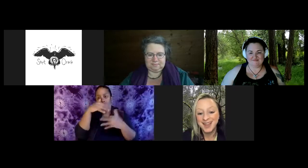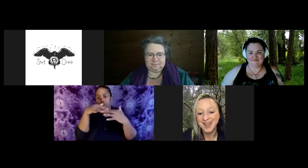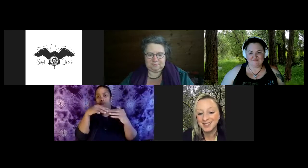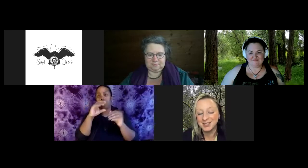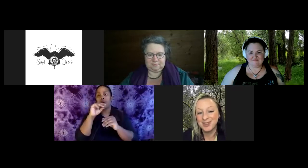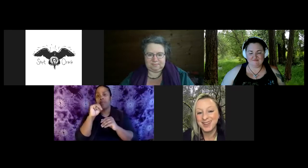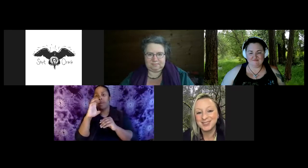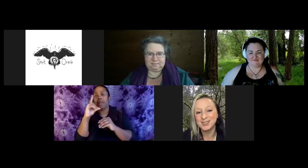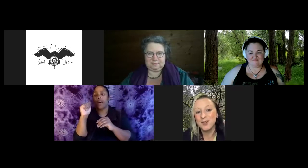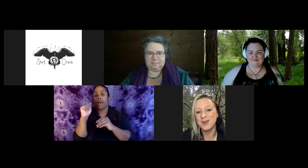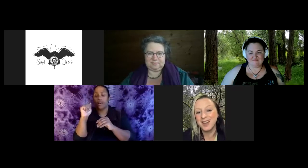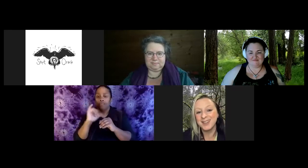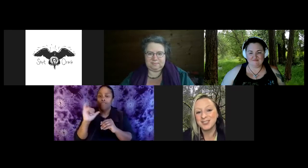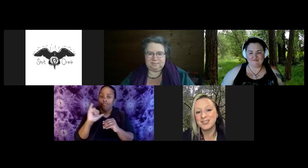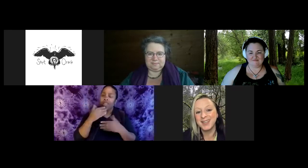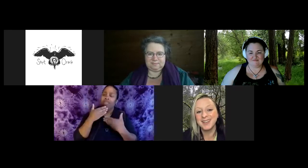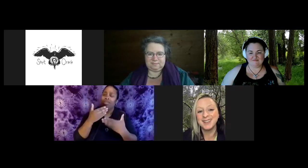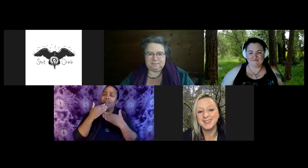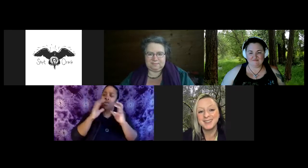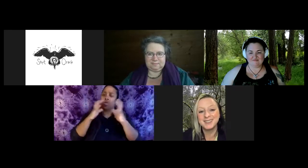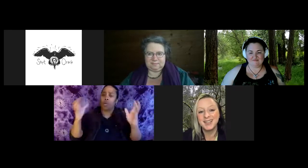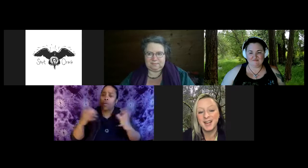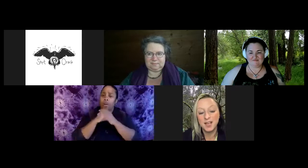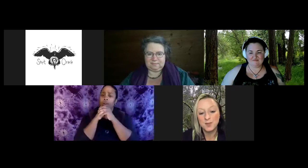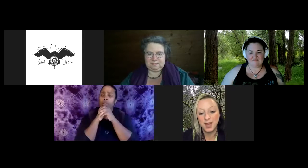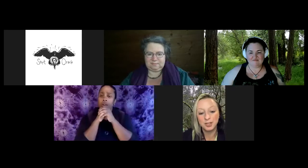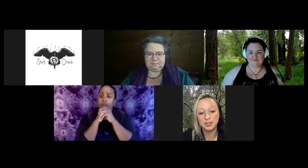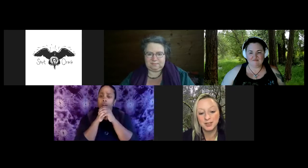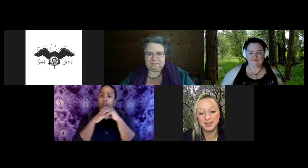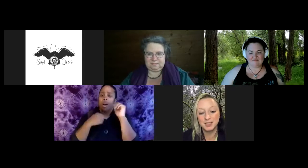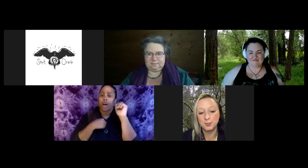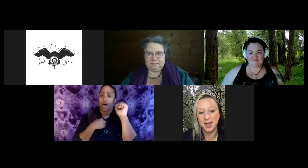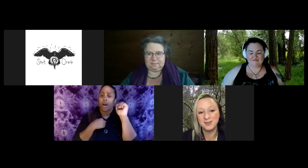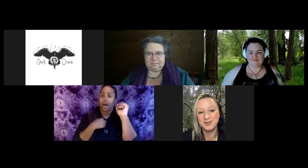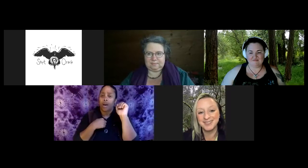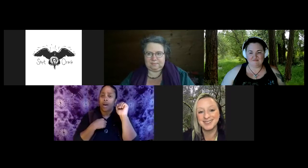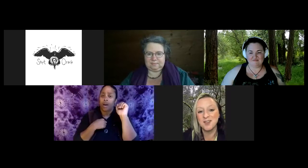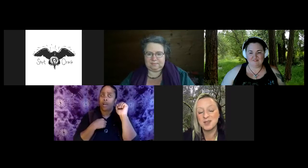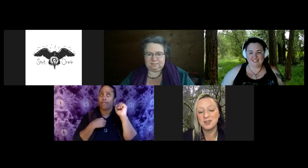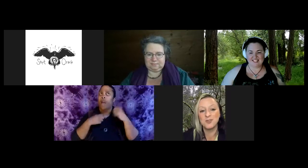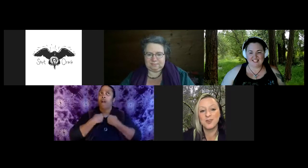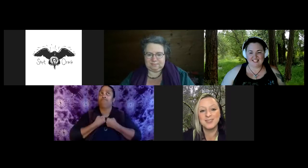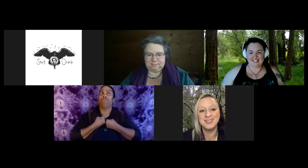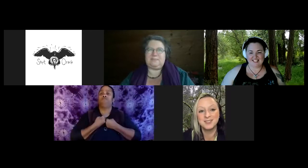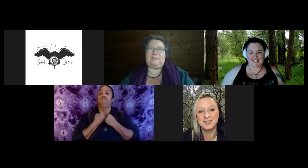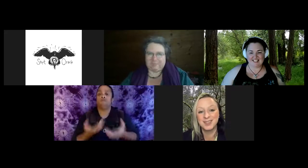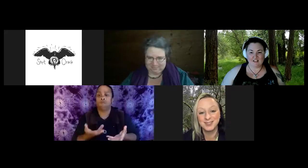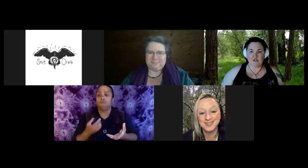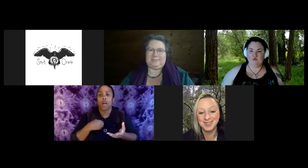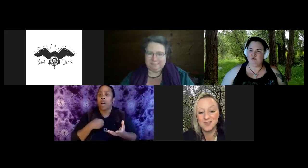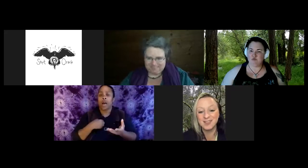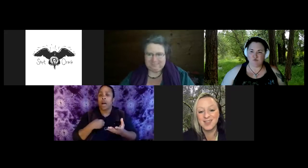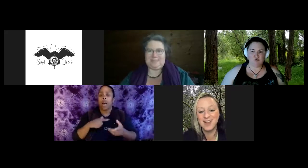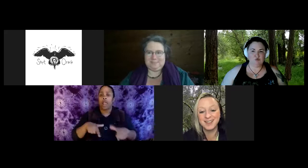And yeah, so thanks so much. And I'm actually spent because I'm in the Northeast, so